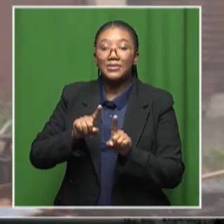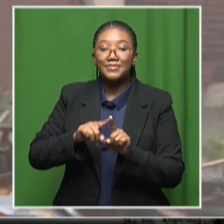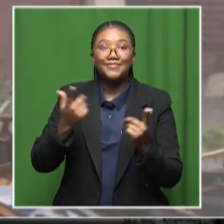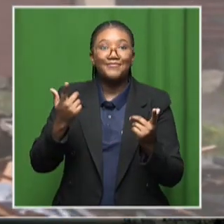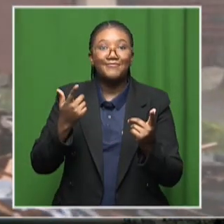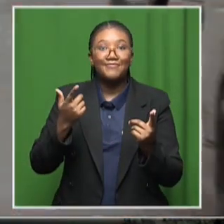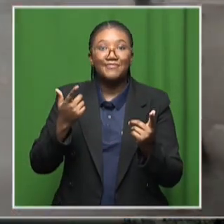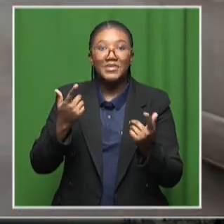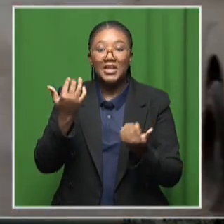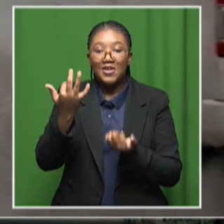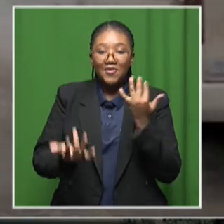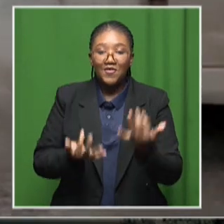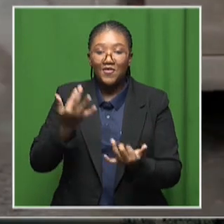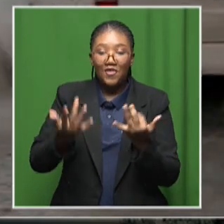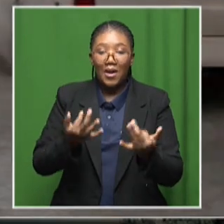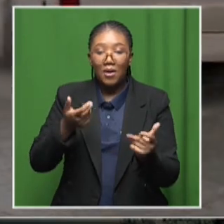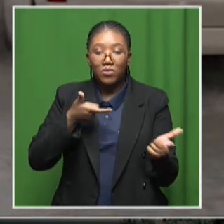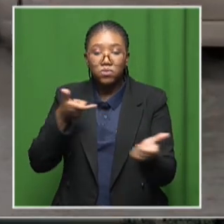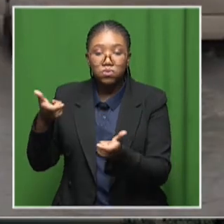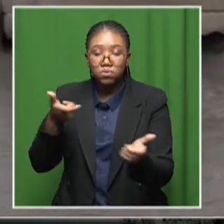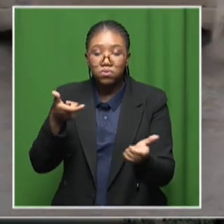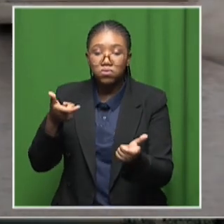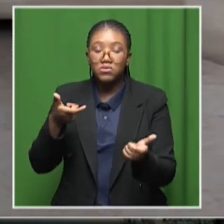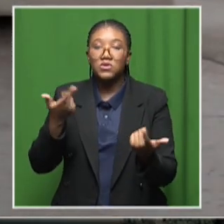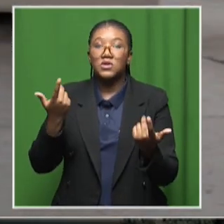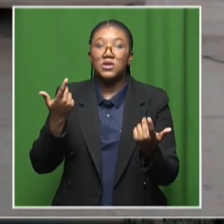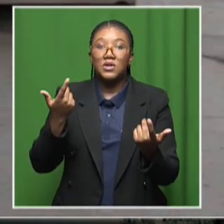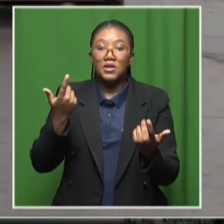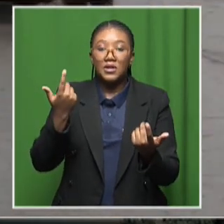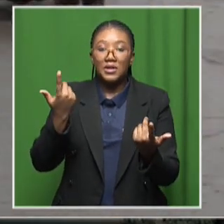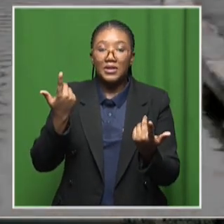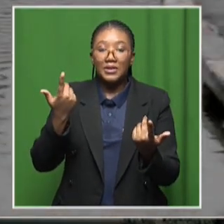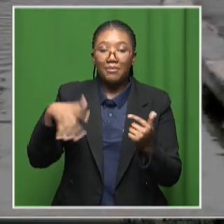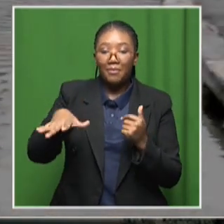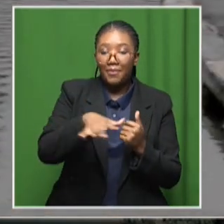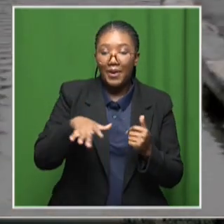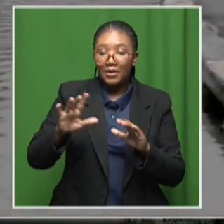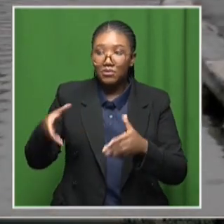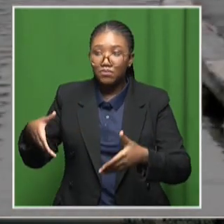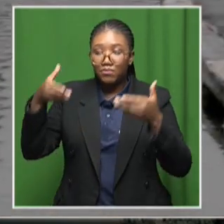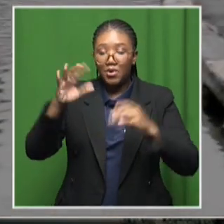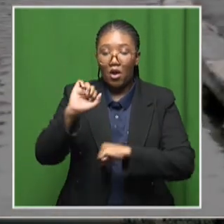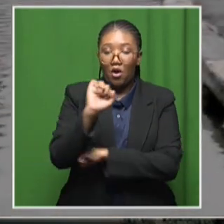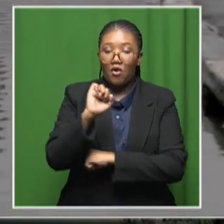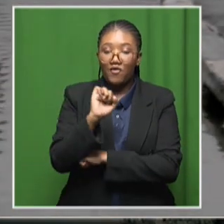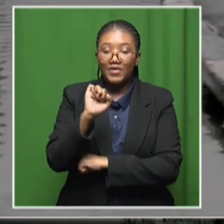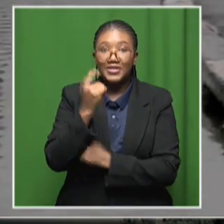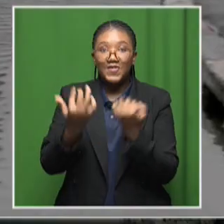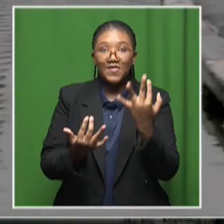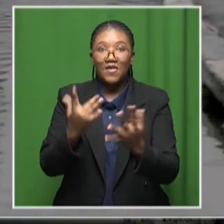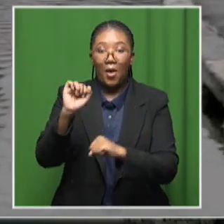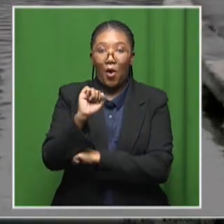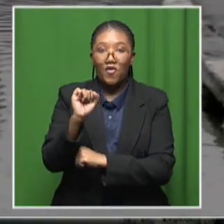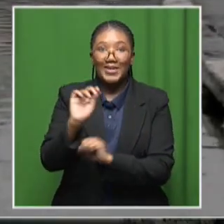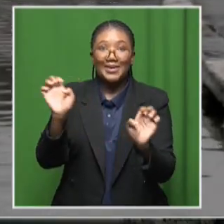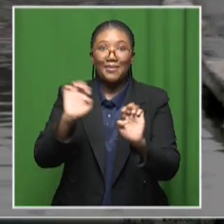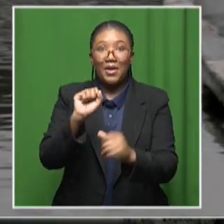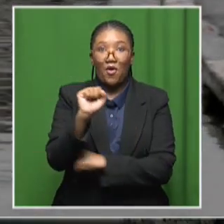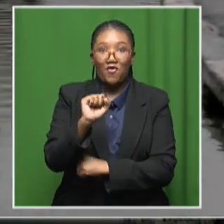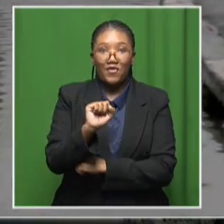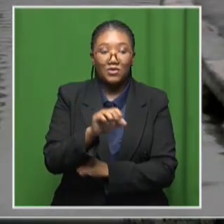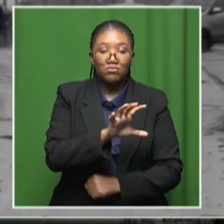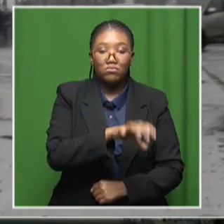are normally monitoring, especially on our river streams, to see the water levels and ensure that we